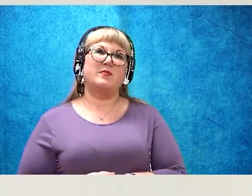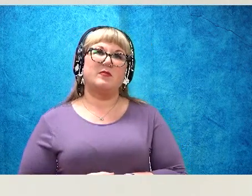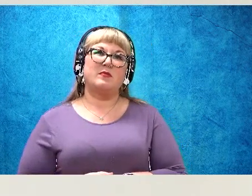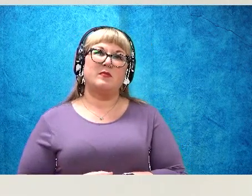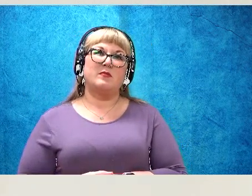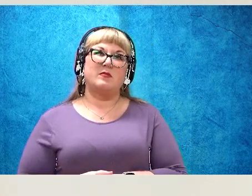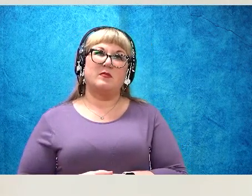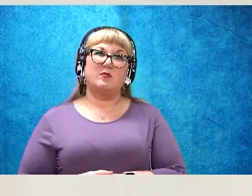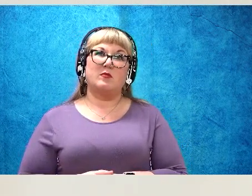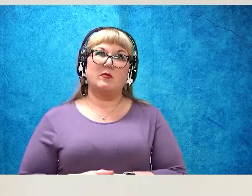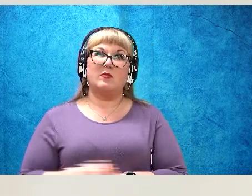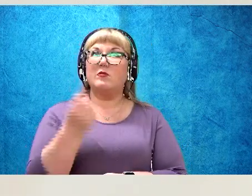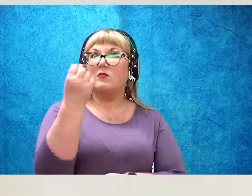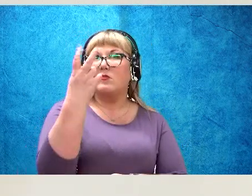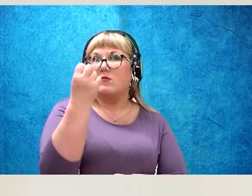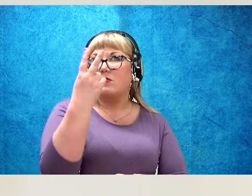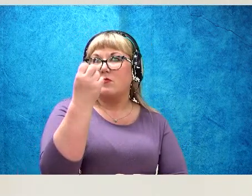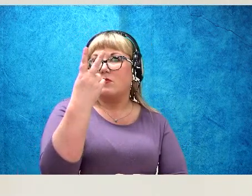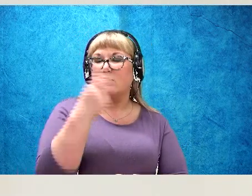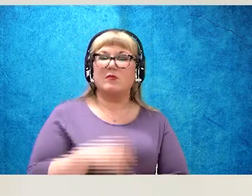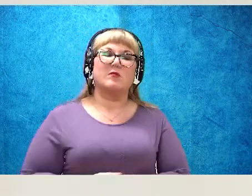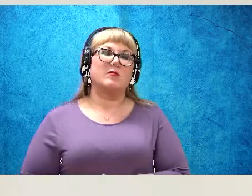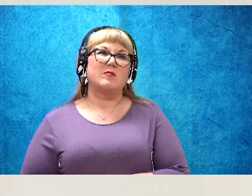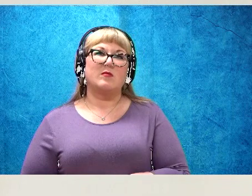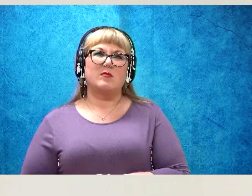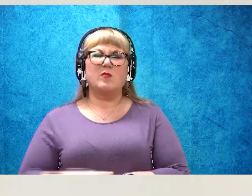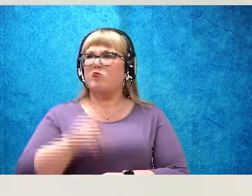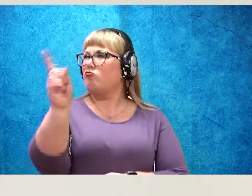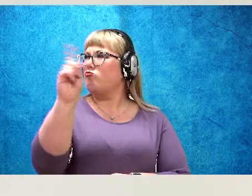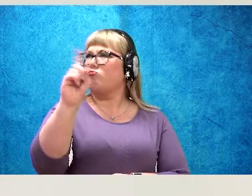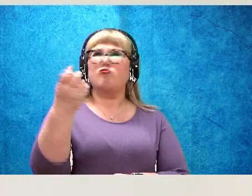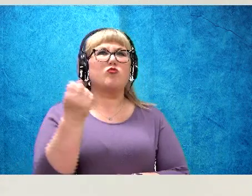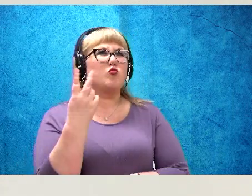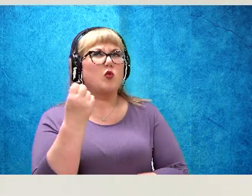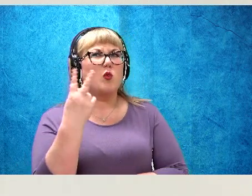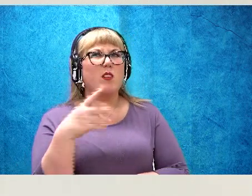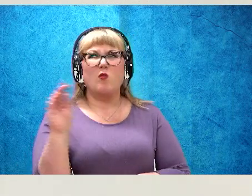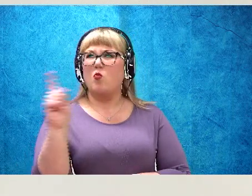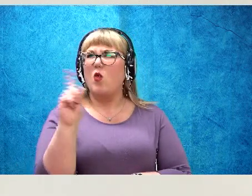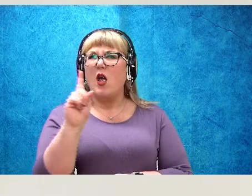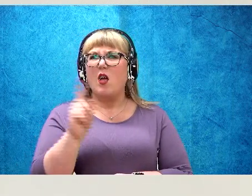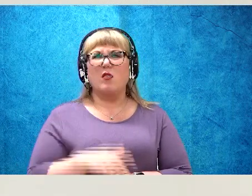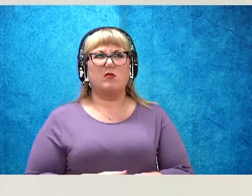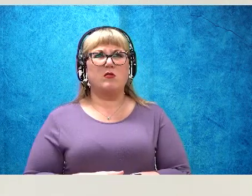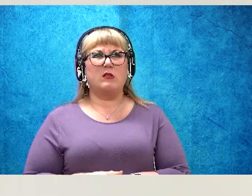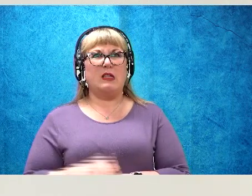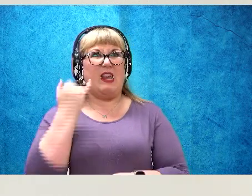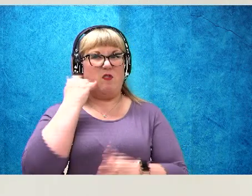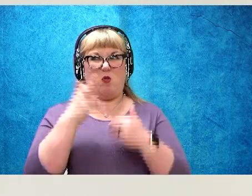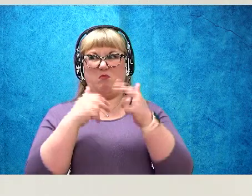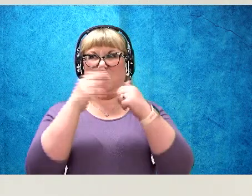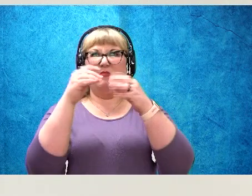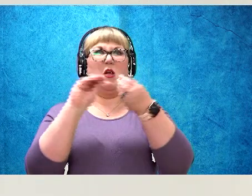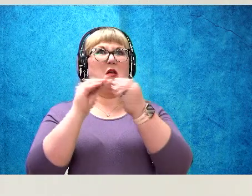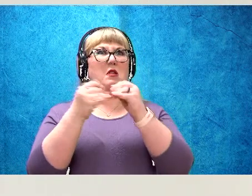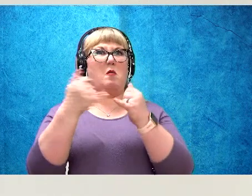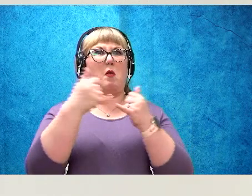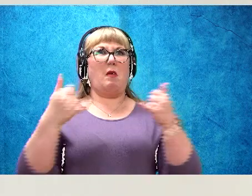between. All right, number 12. Where do we think number 12 would go if we're building our number path?